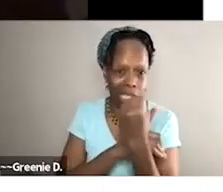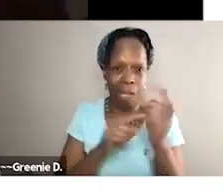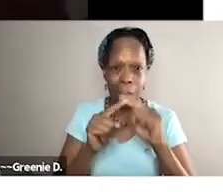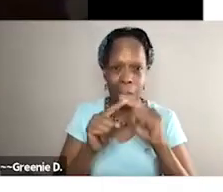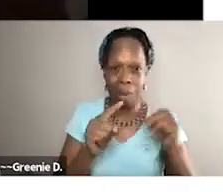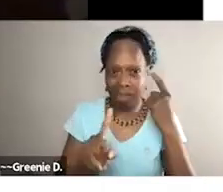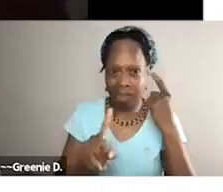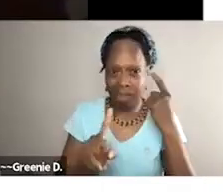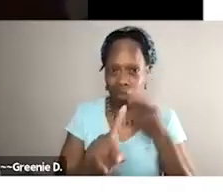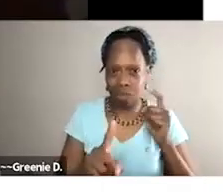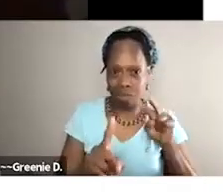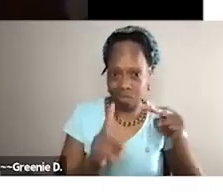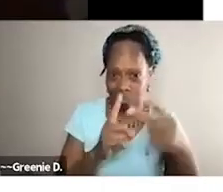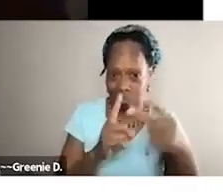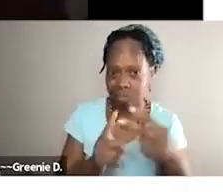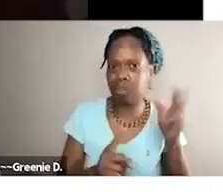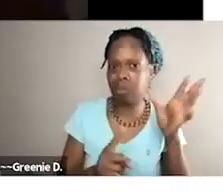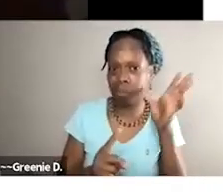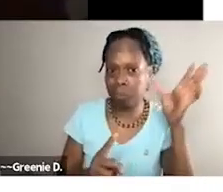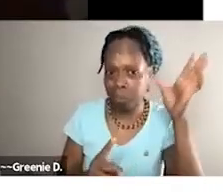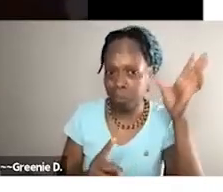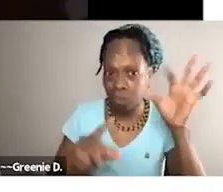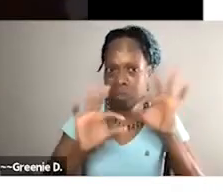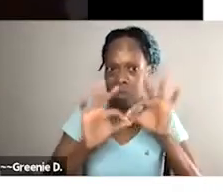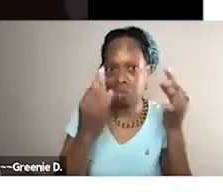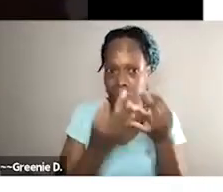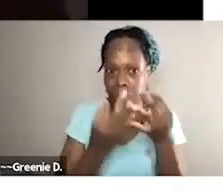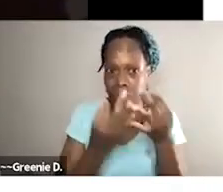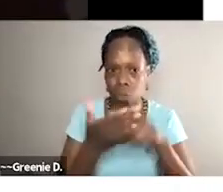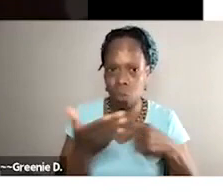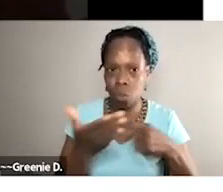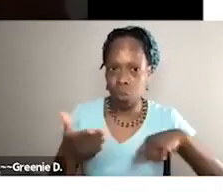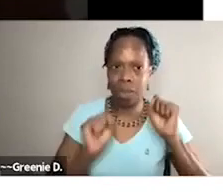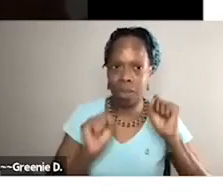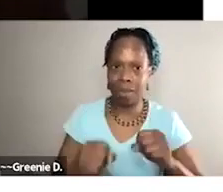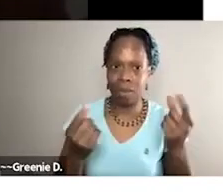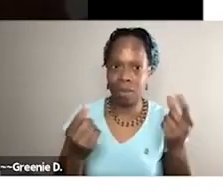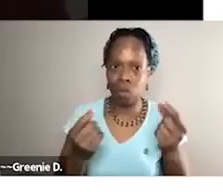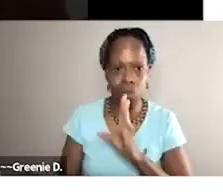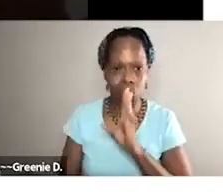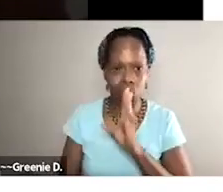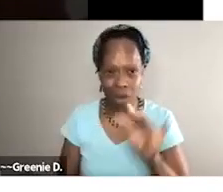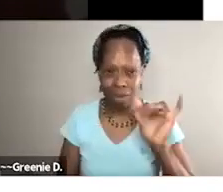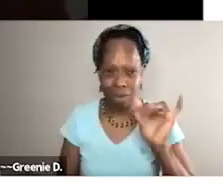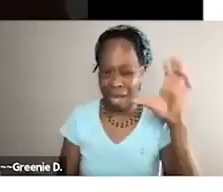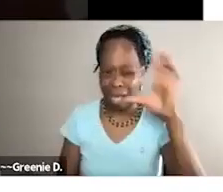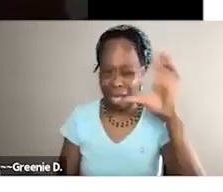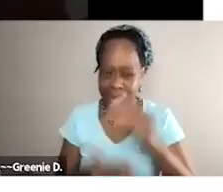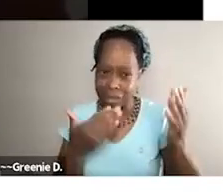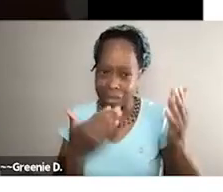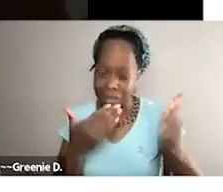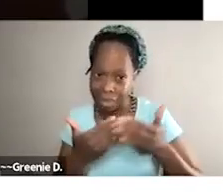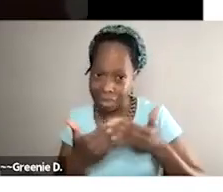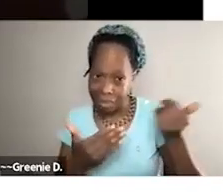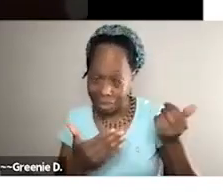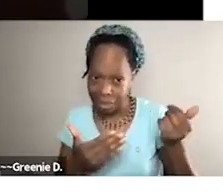and families, what we can directly do, that's probably the easiest thing, is a